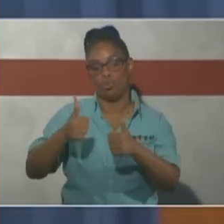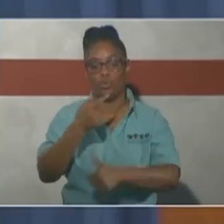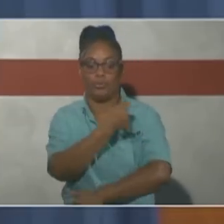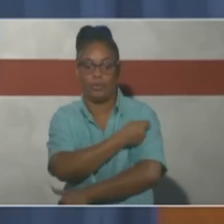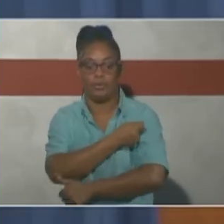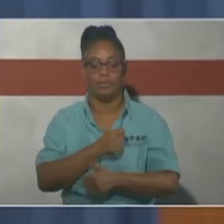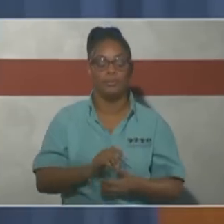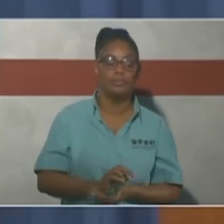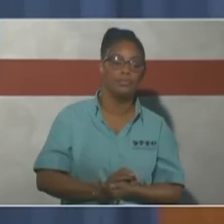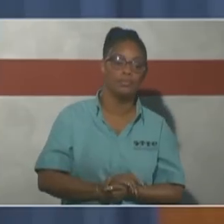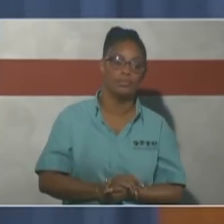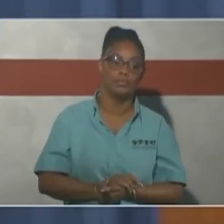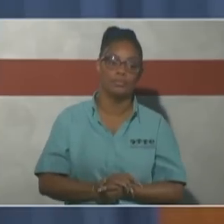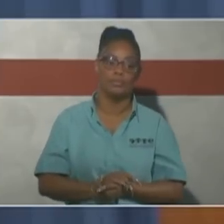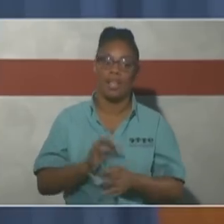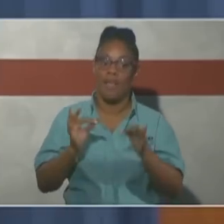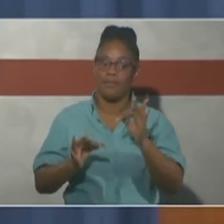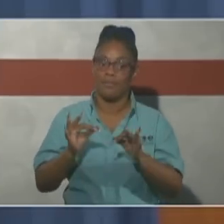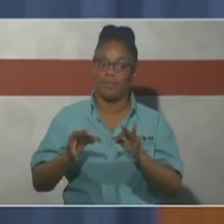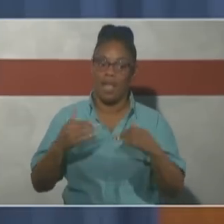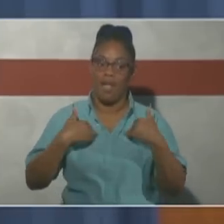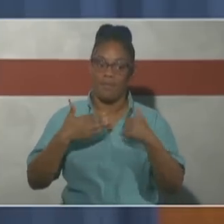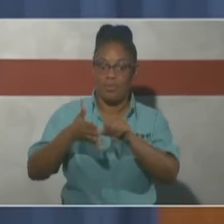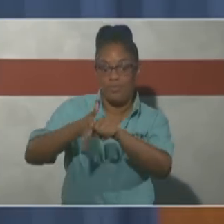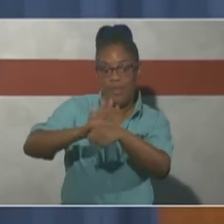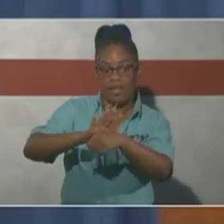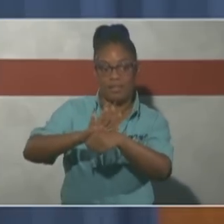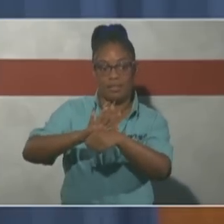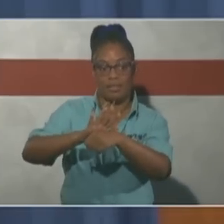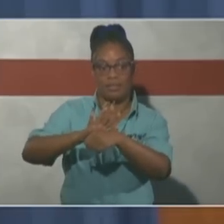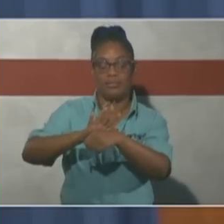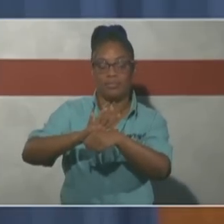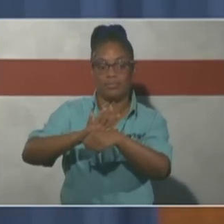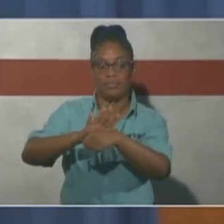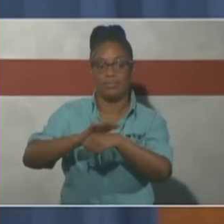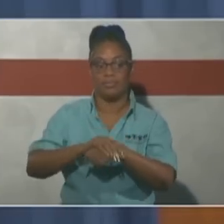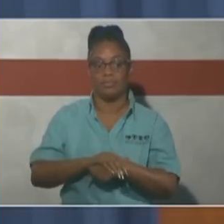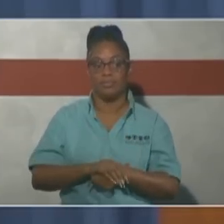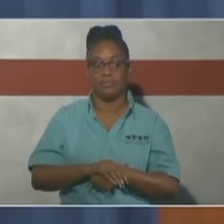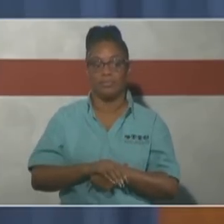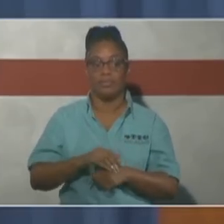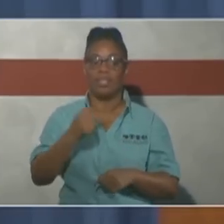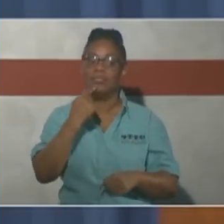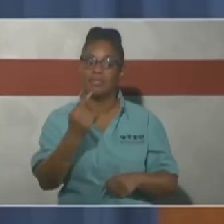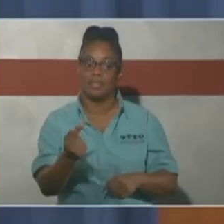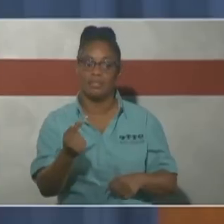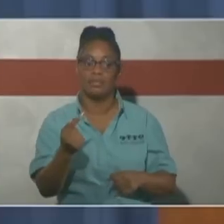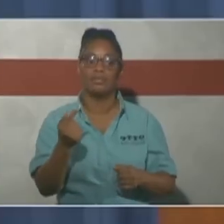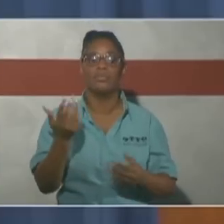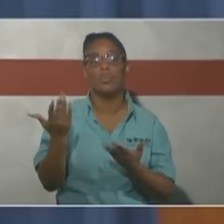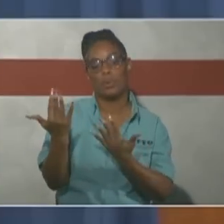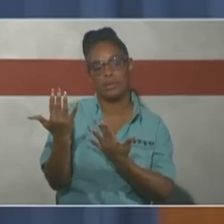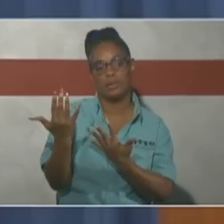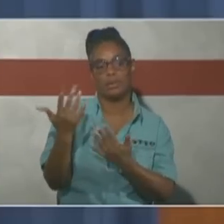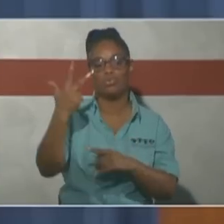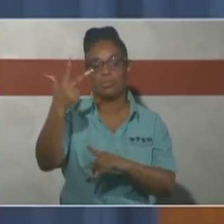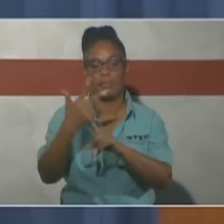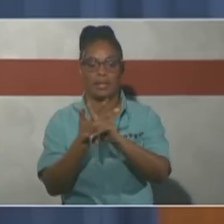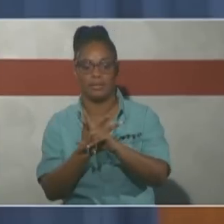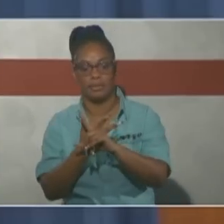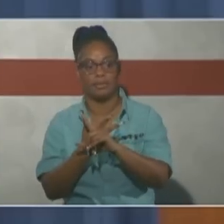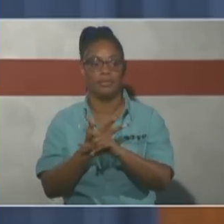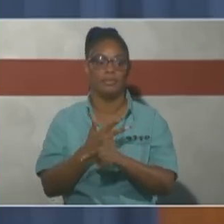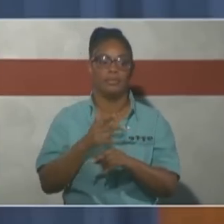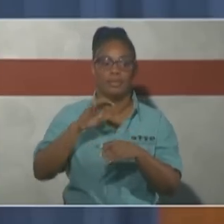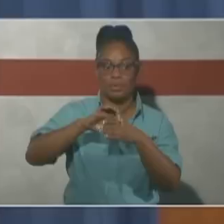primary series, Johnson & Johnson 2 months after that single dose, and then your second booster comes 4 to 6 months across the board,